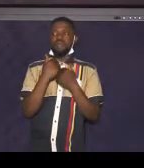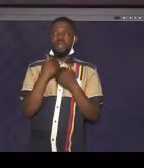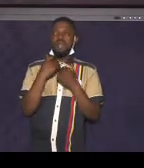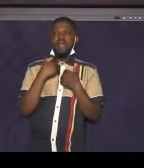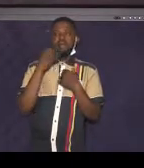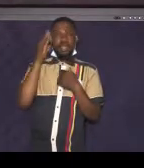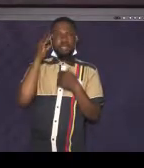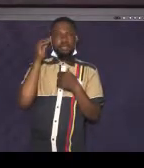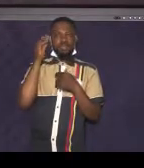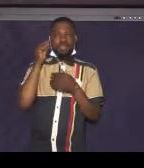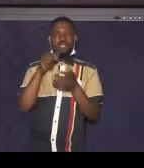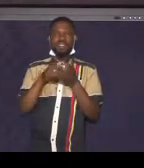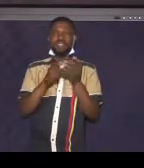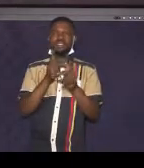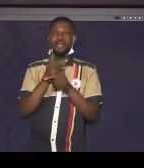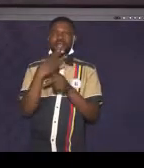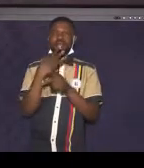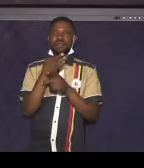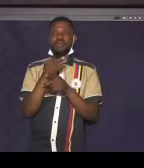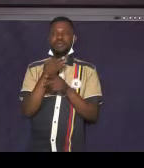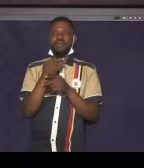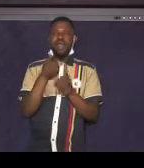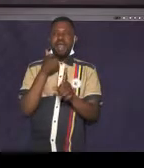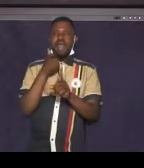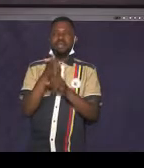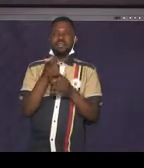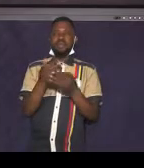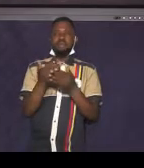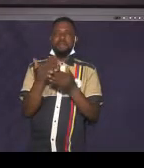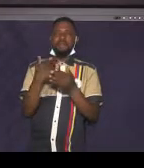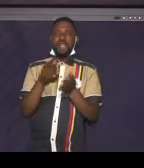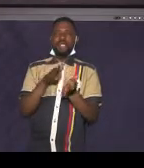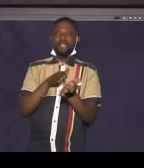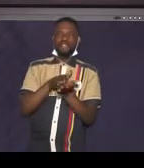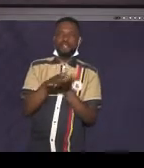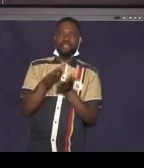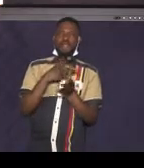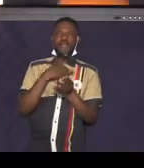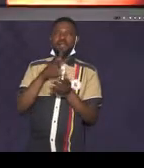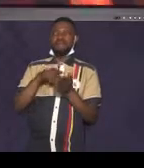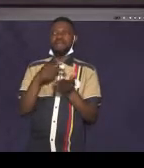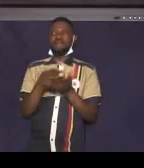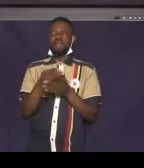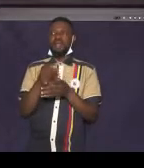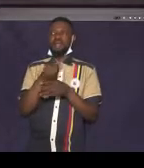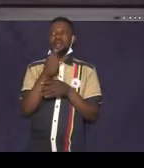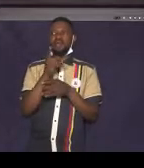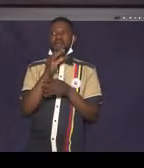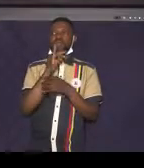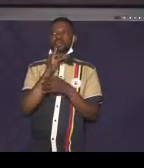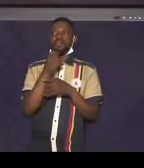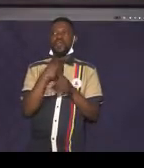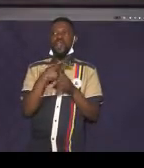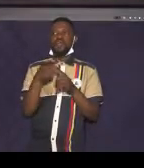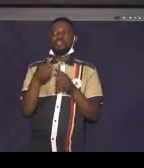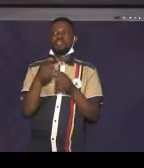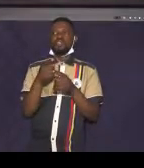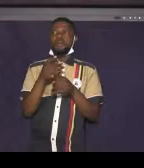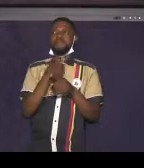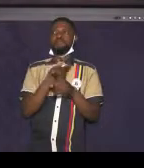experienced that kind of accident before, mistakenly. That's trips and falls. Next one is